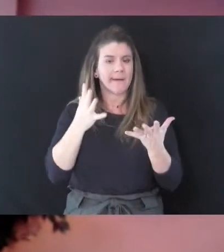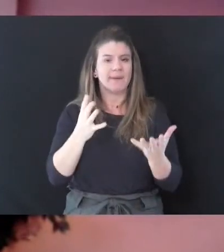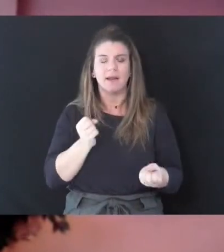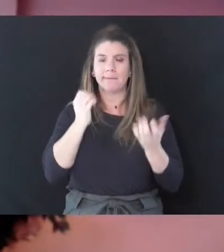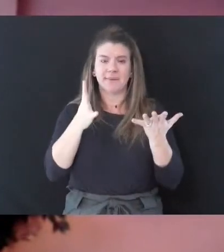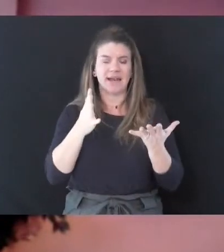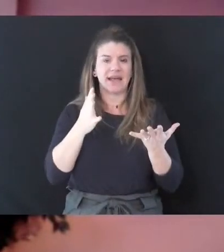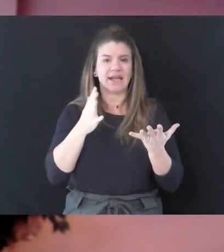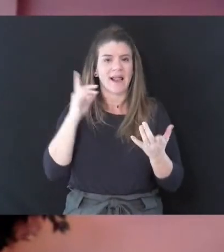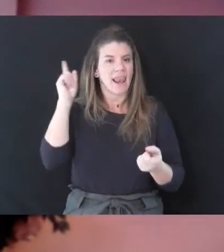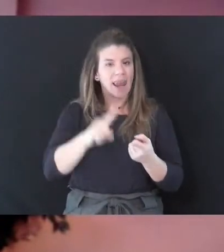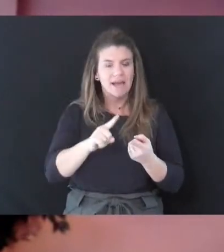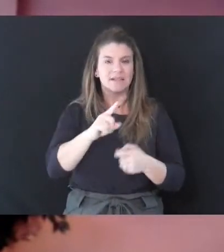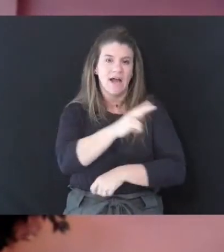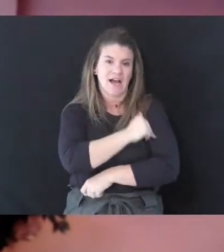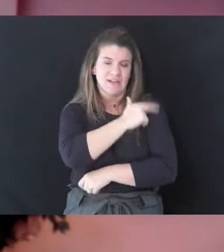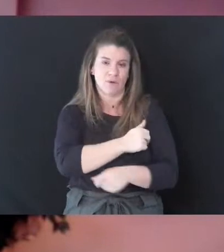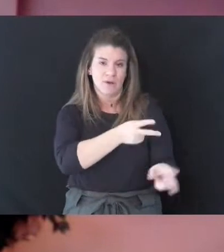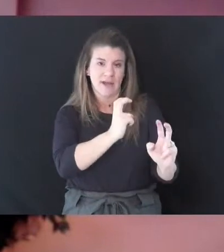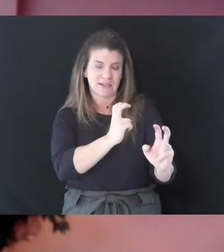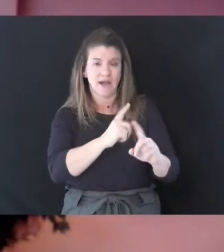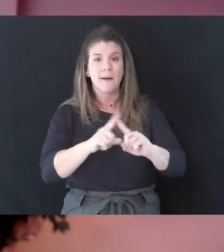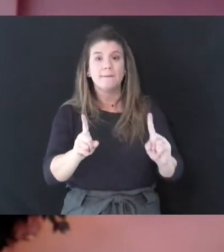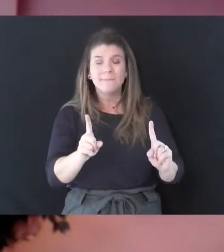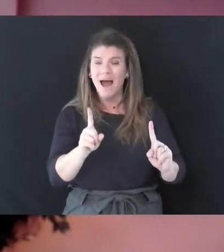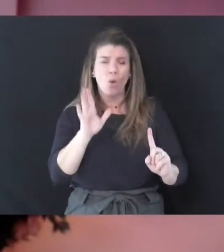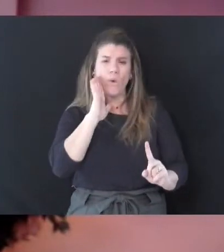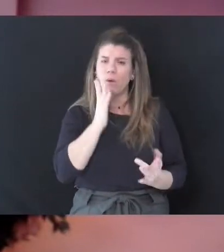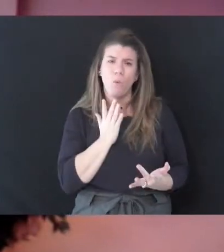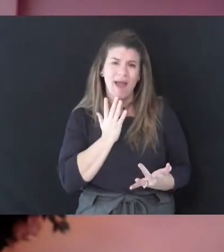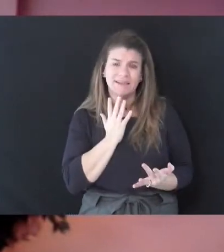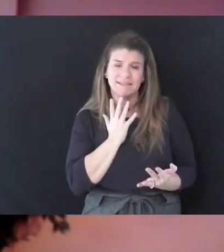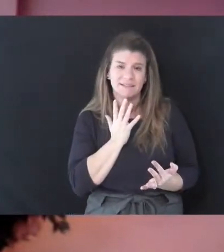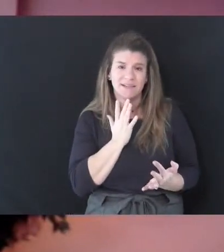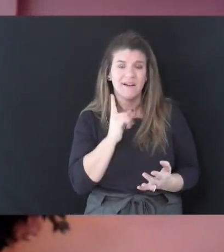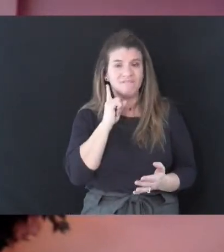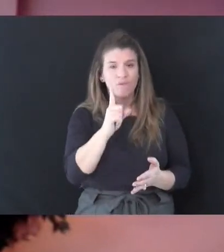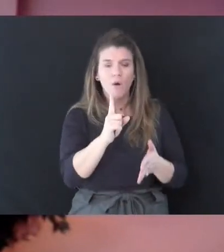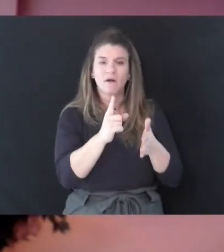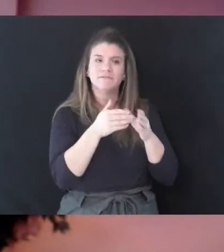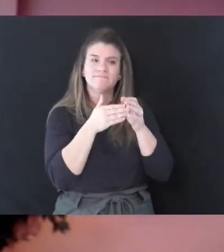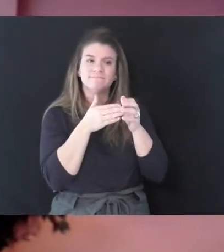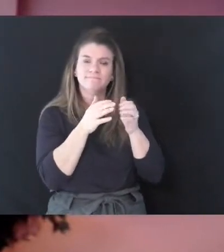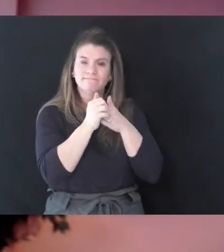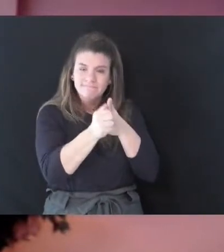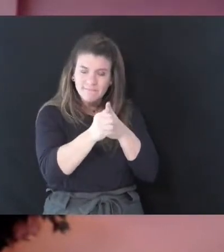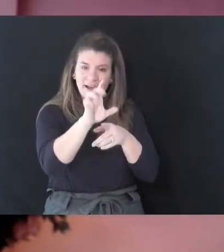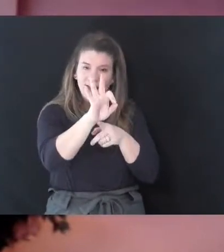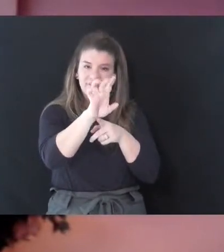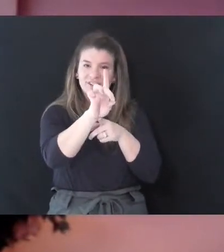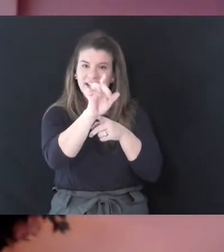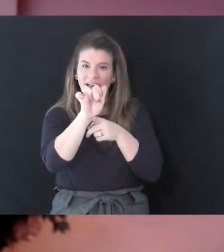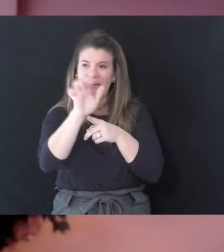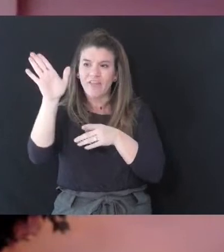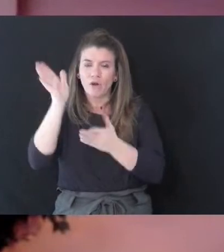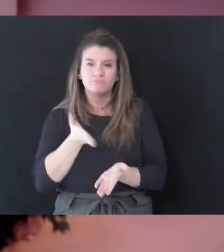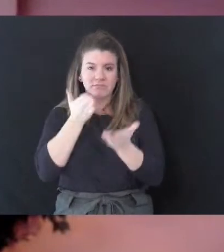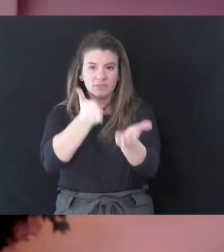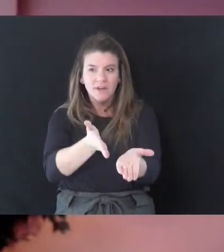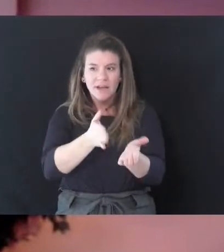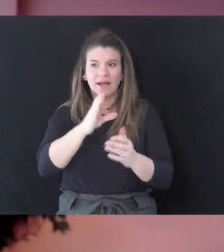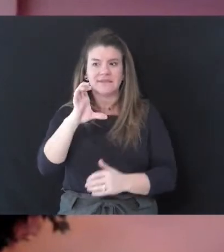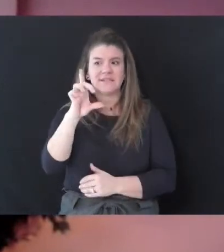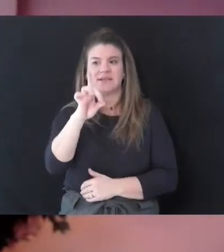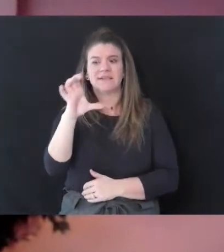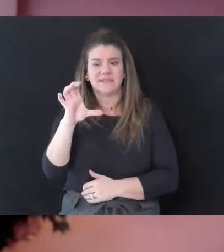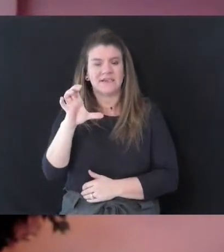fewer hospitalizations. But we will wait, like everybody else, for the guidance of the Food and Drug Administration and the Centers for